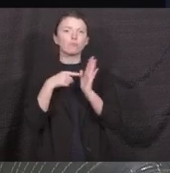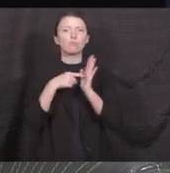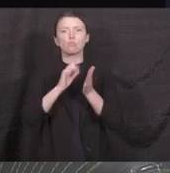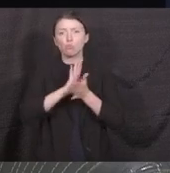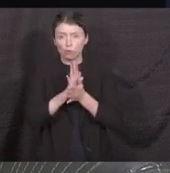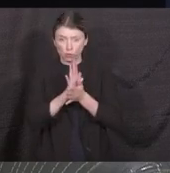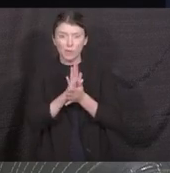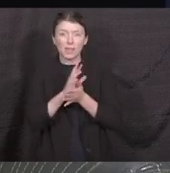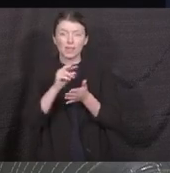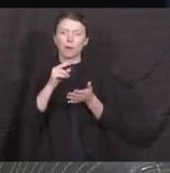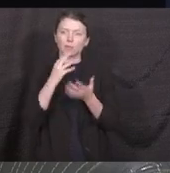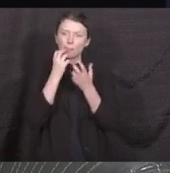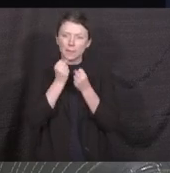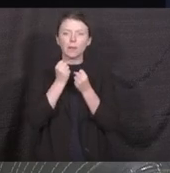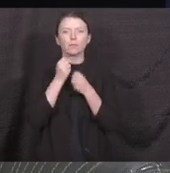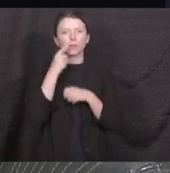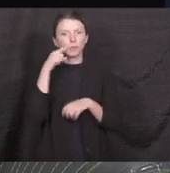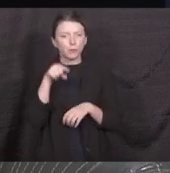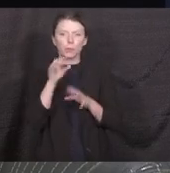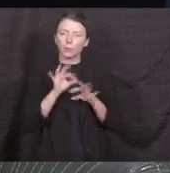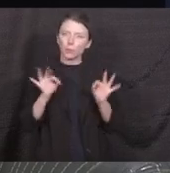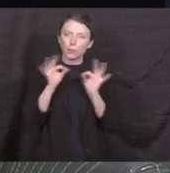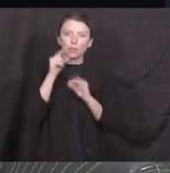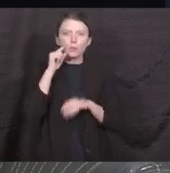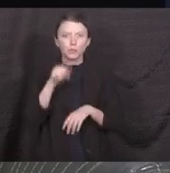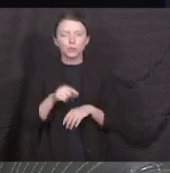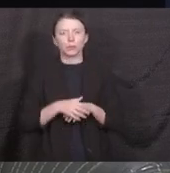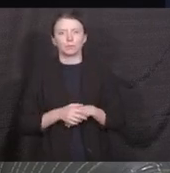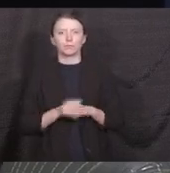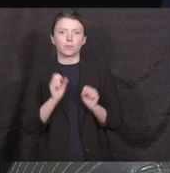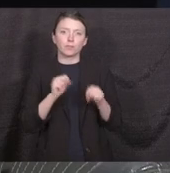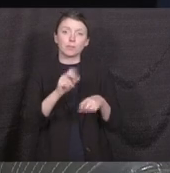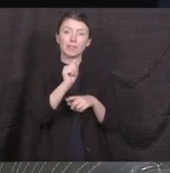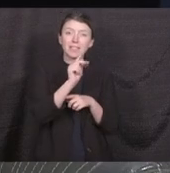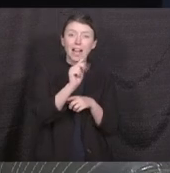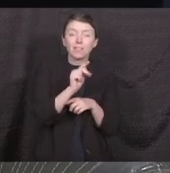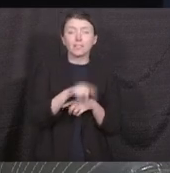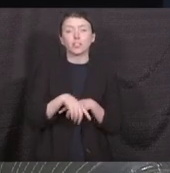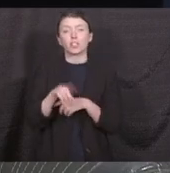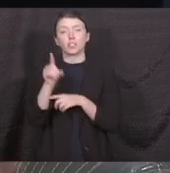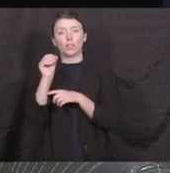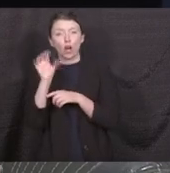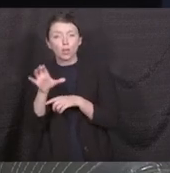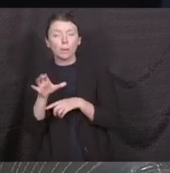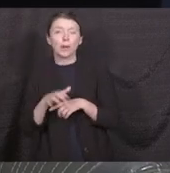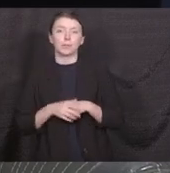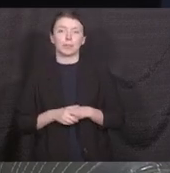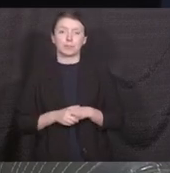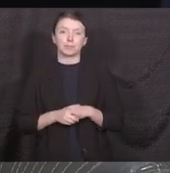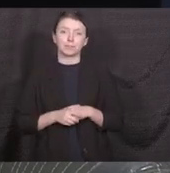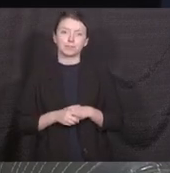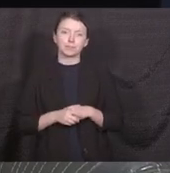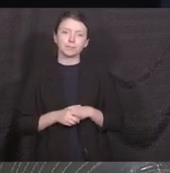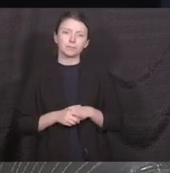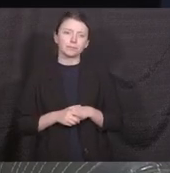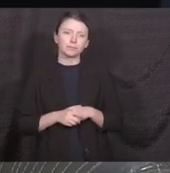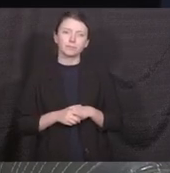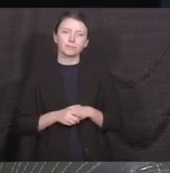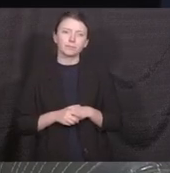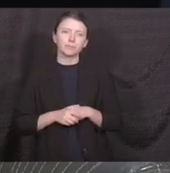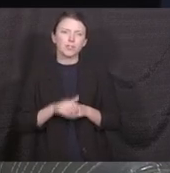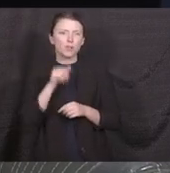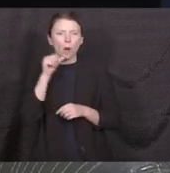meant something to you, or a piece of television or a documentary. Don't underestimate